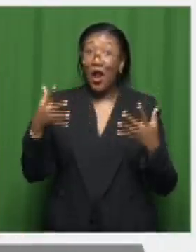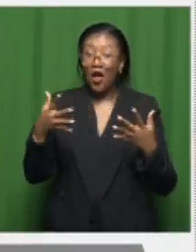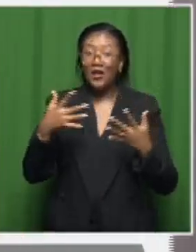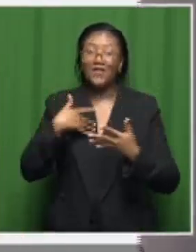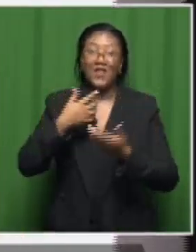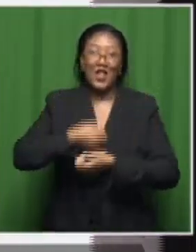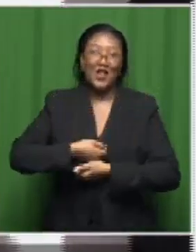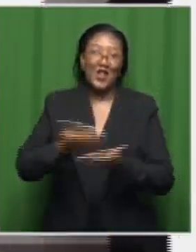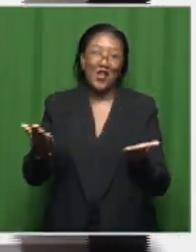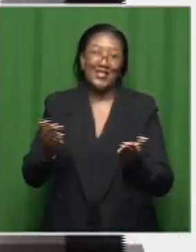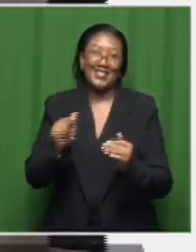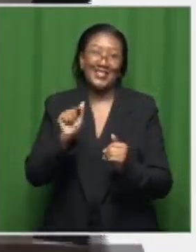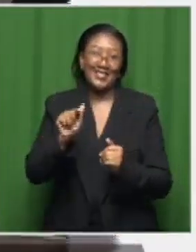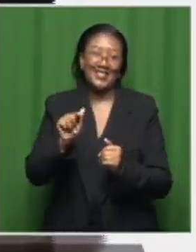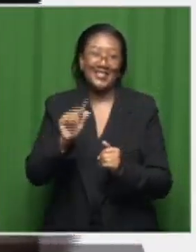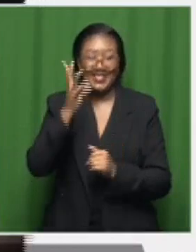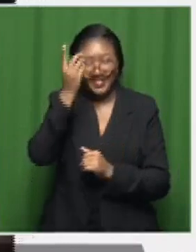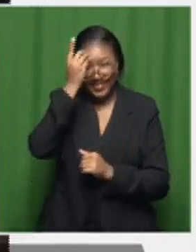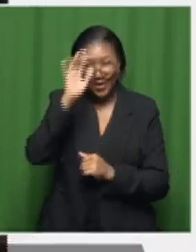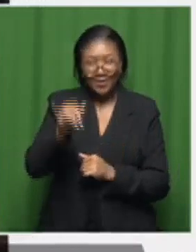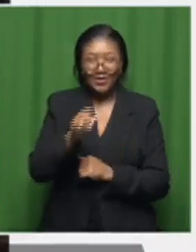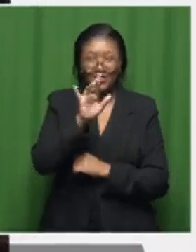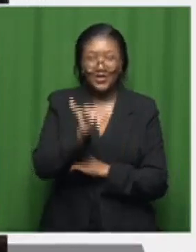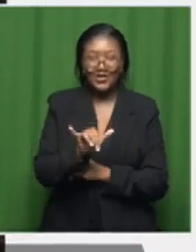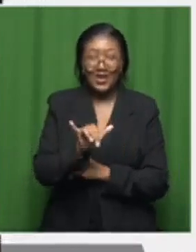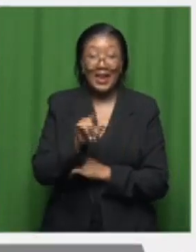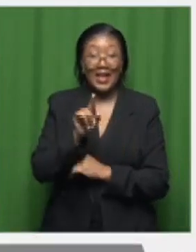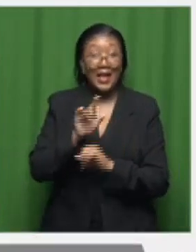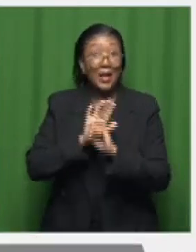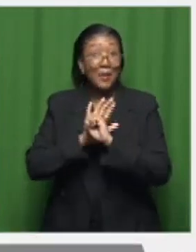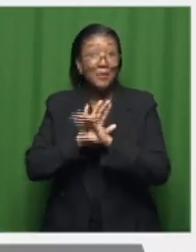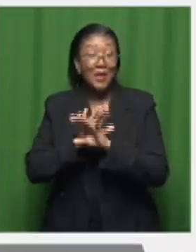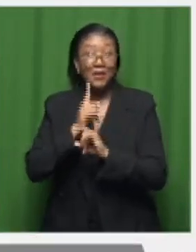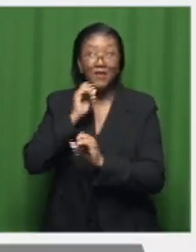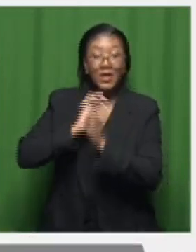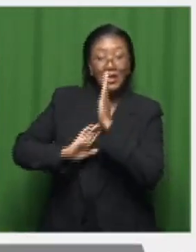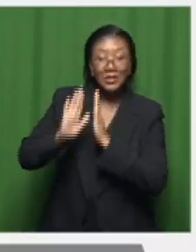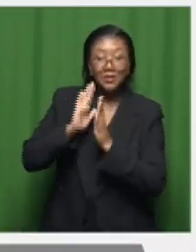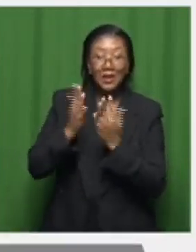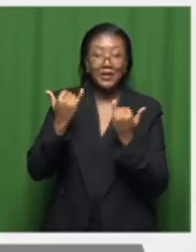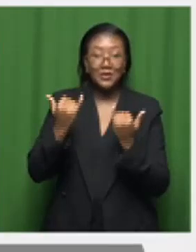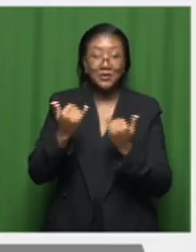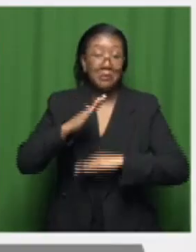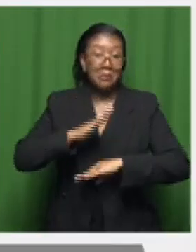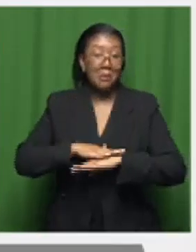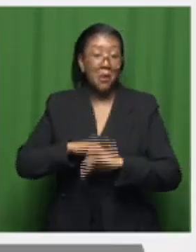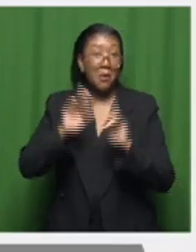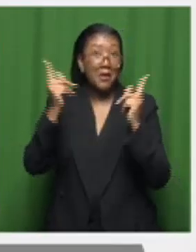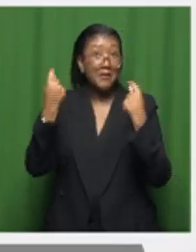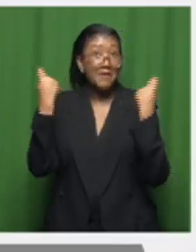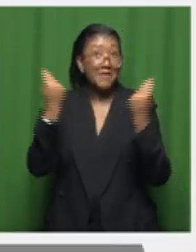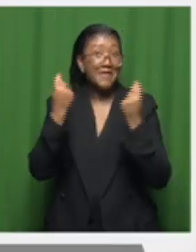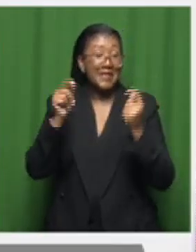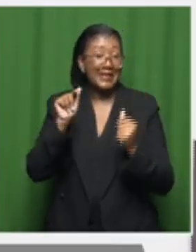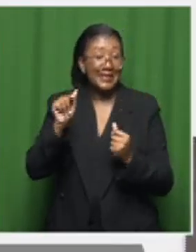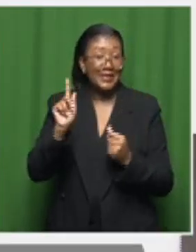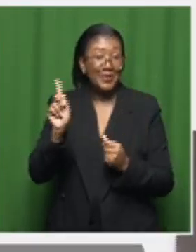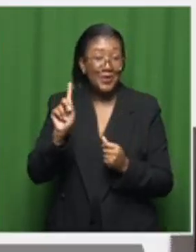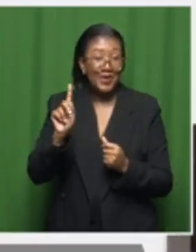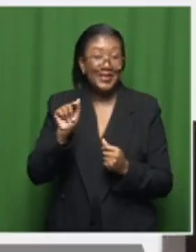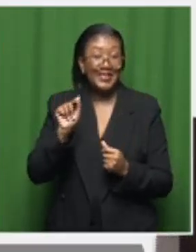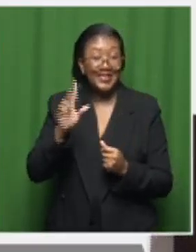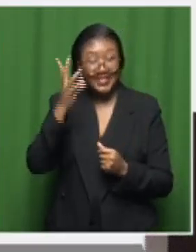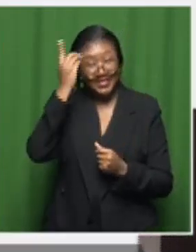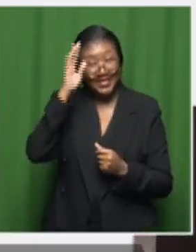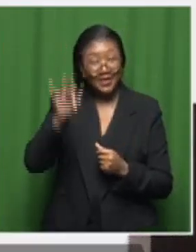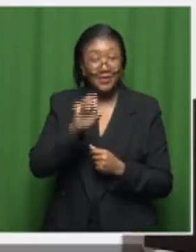as basically the media launches to tell us a little bit more about this Durban July. And Durban July, as you mentioned, Liesl, is really one of